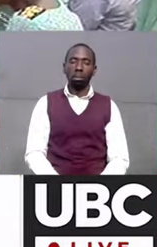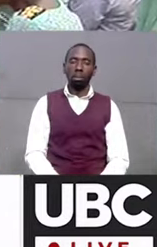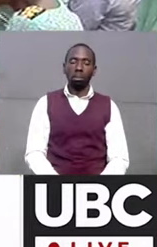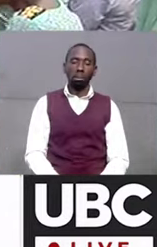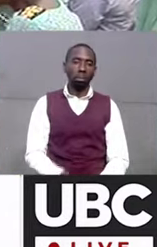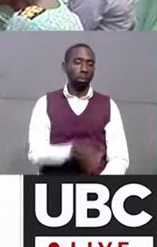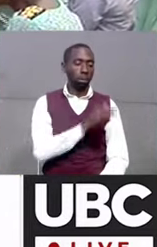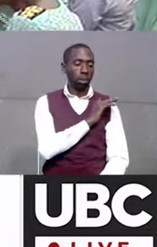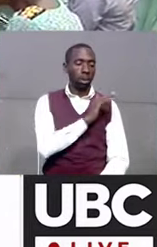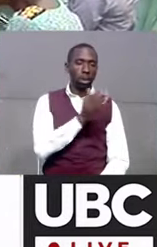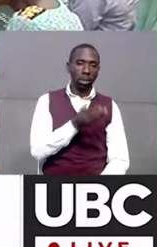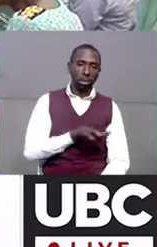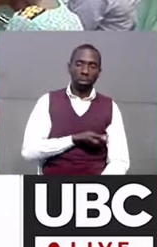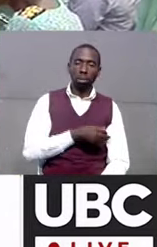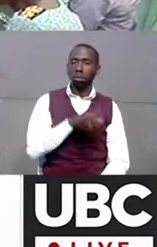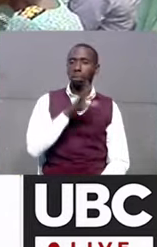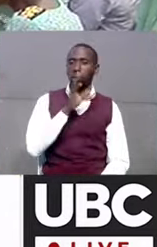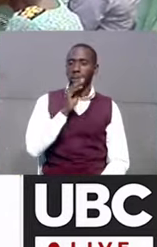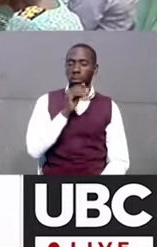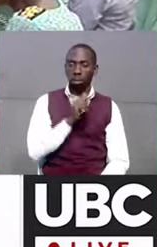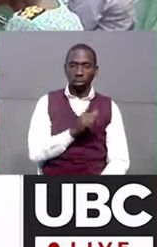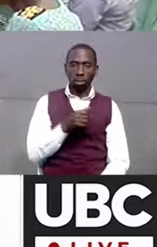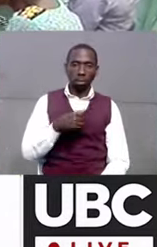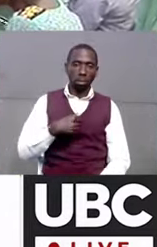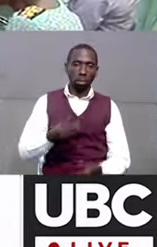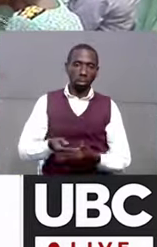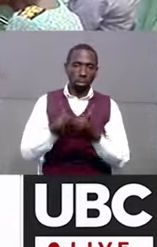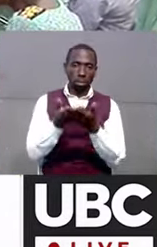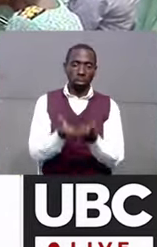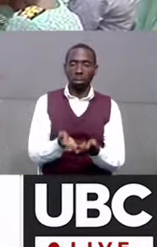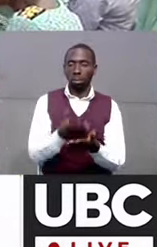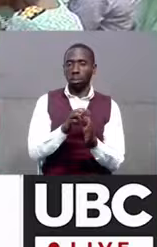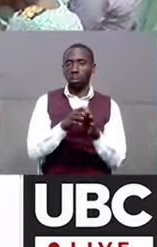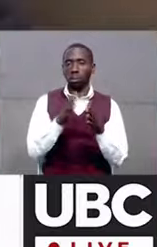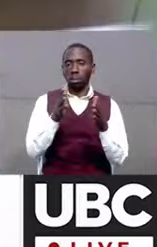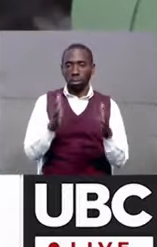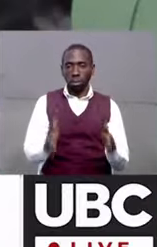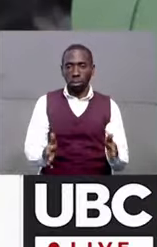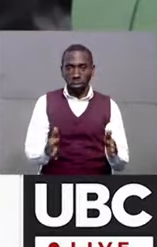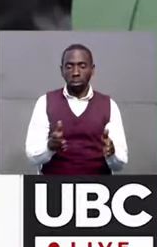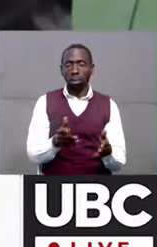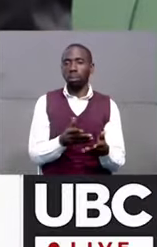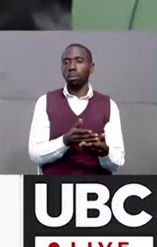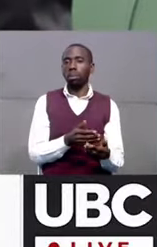Madam Speaker, I beg to lay on table